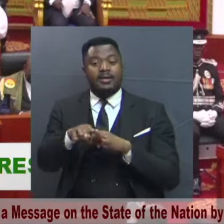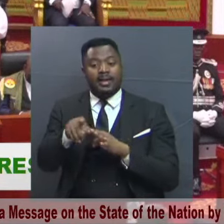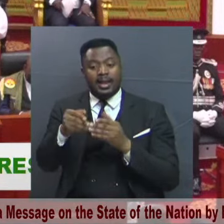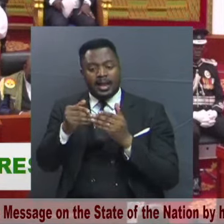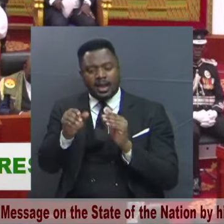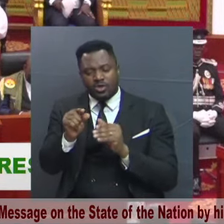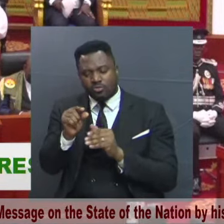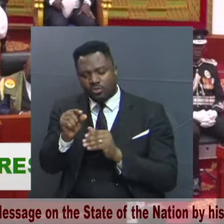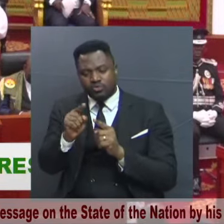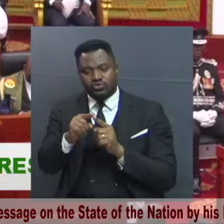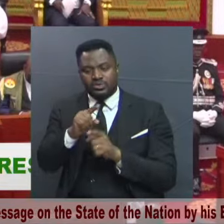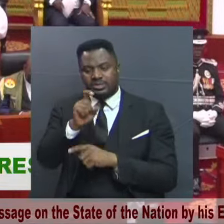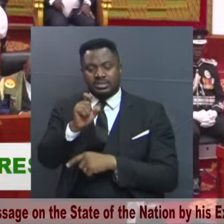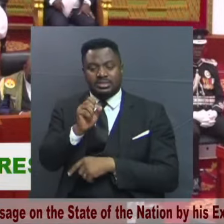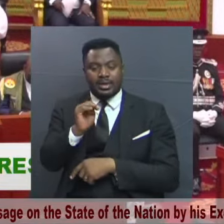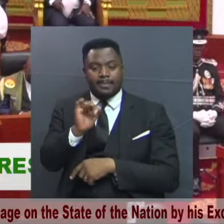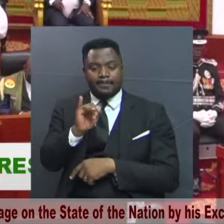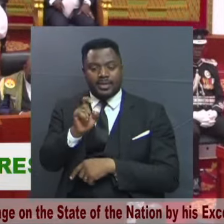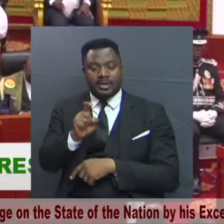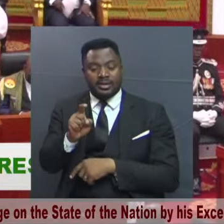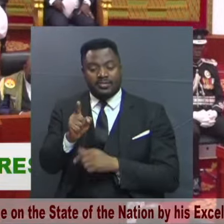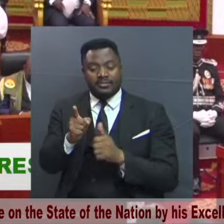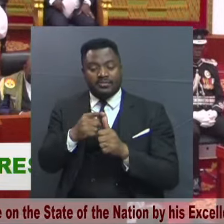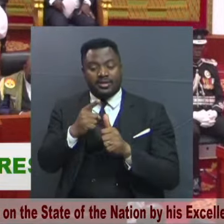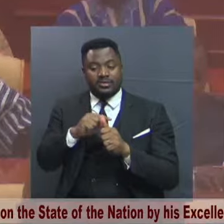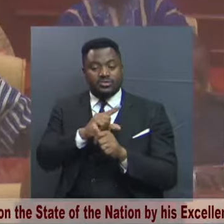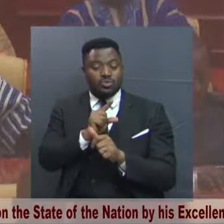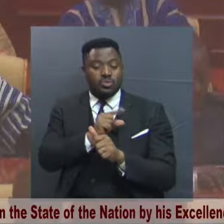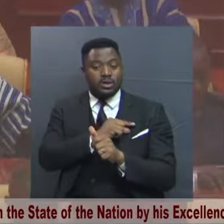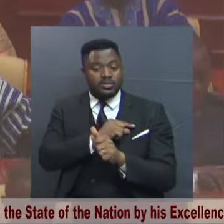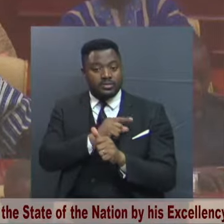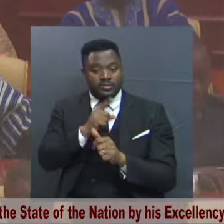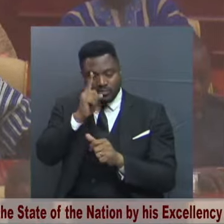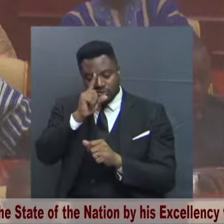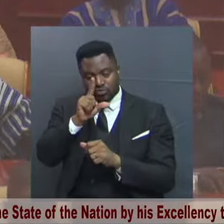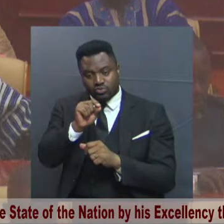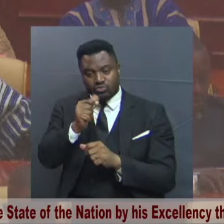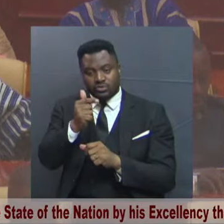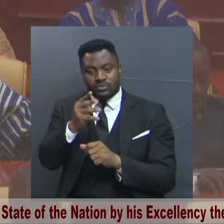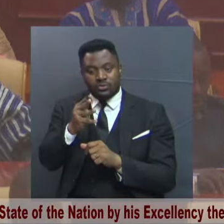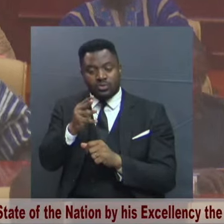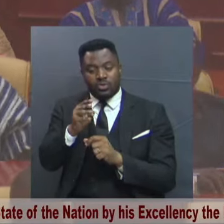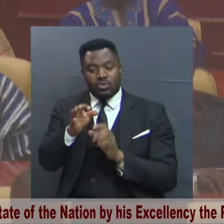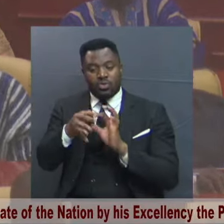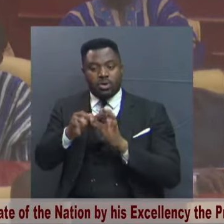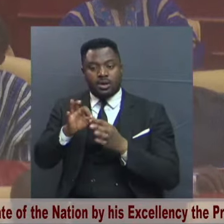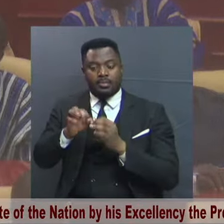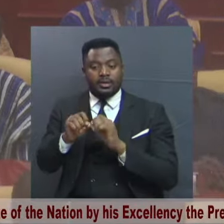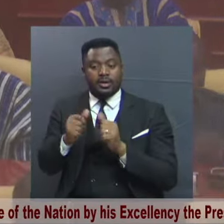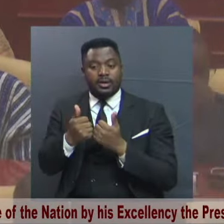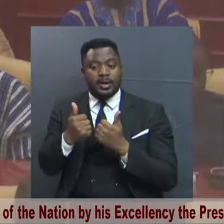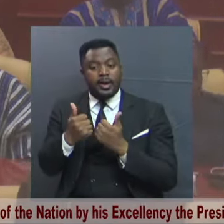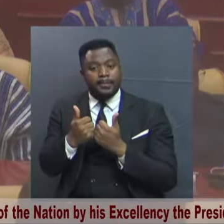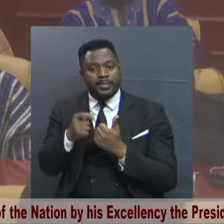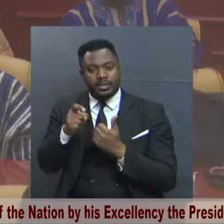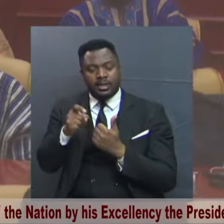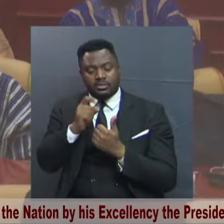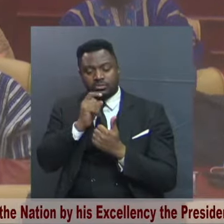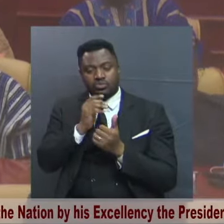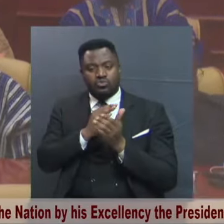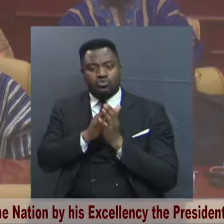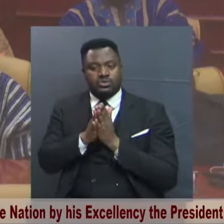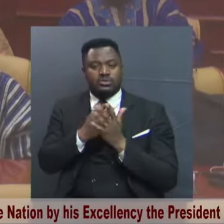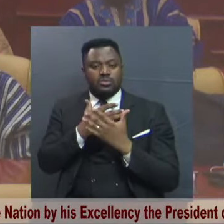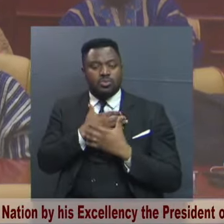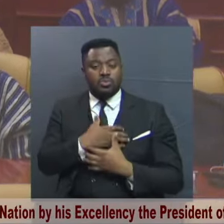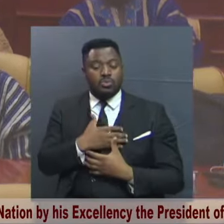narrowly to Zambia in the first leg of the qualifiers for the 2024 Olympic games let us wish them well in